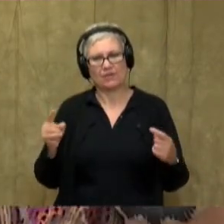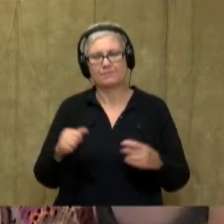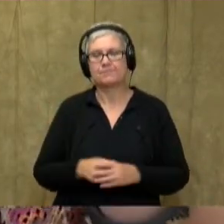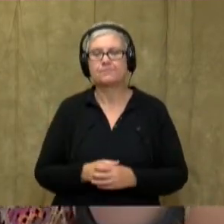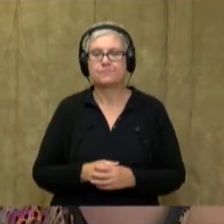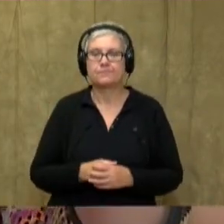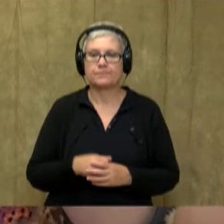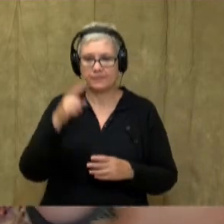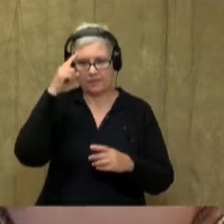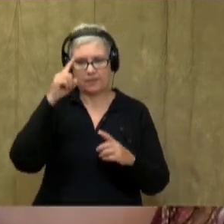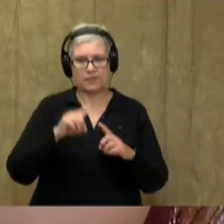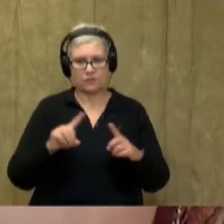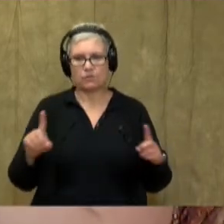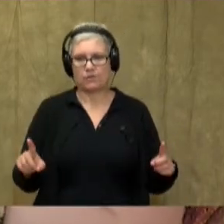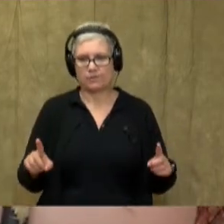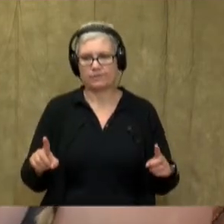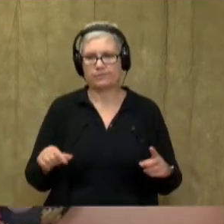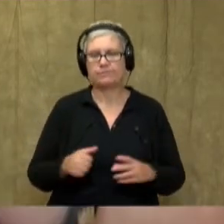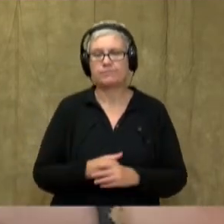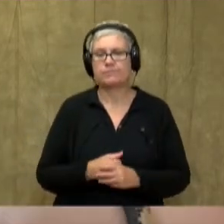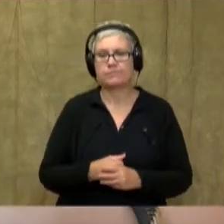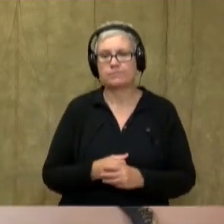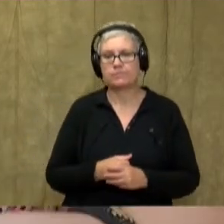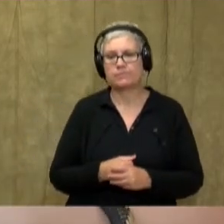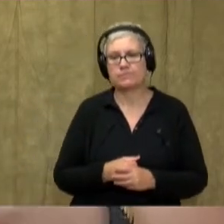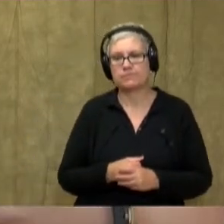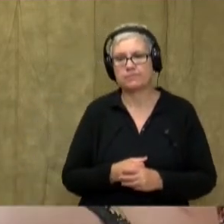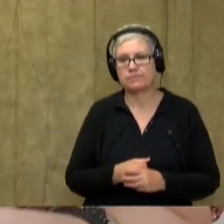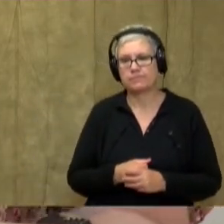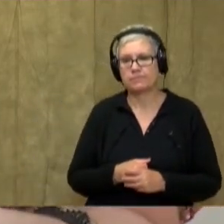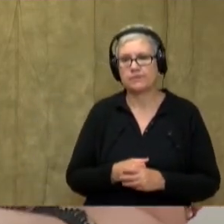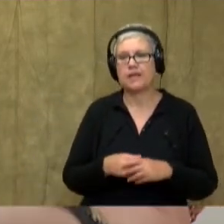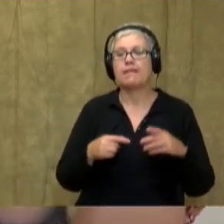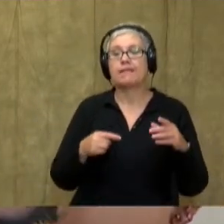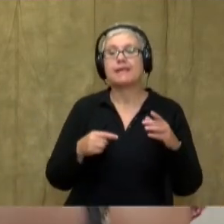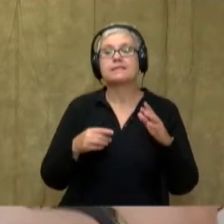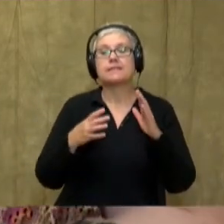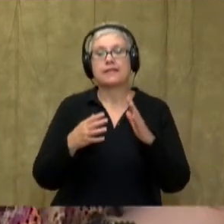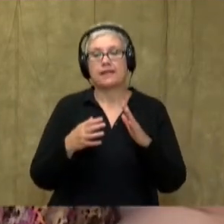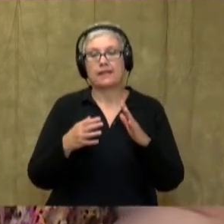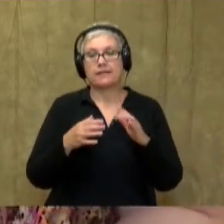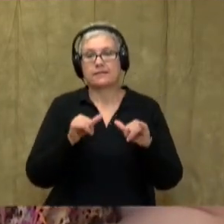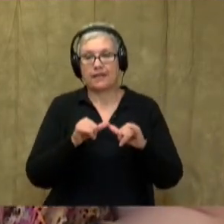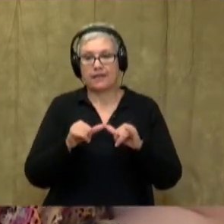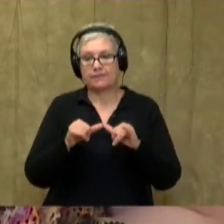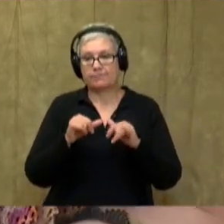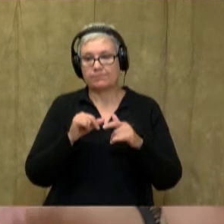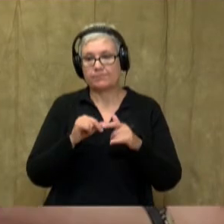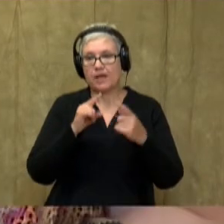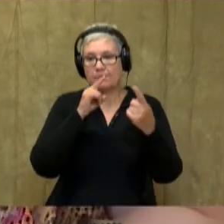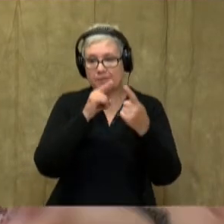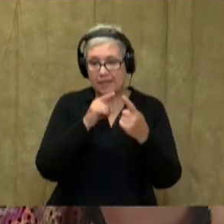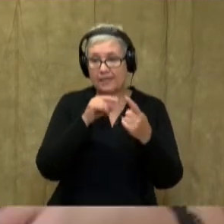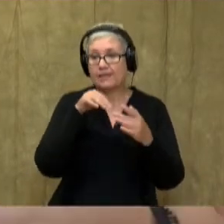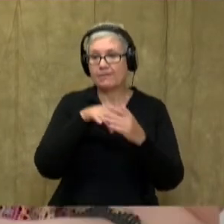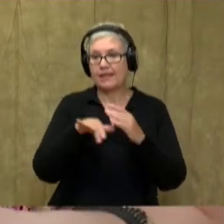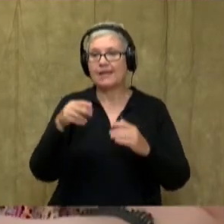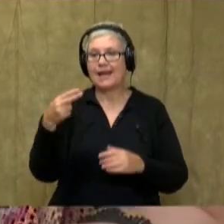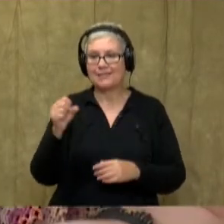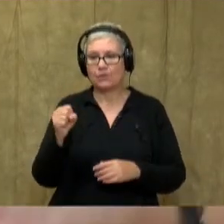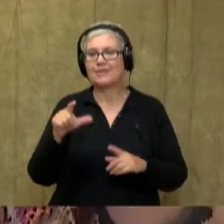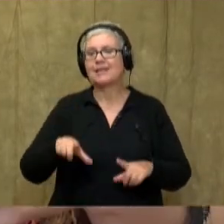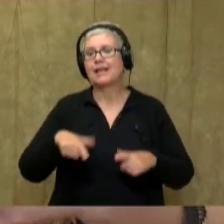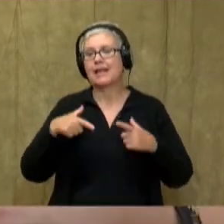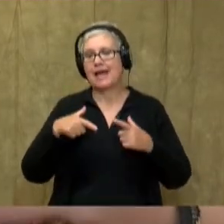that's more than just a standard that you need to be learning in high school because you're turning in a paper for your teacher. That is a life